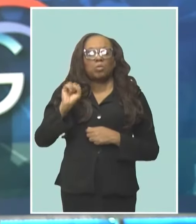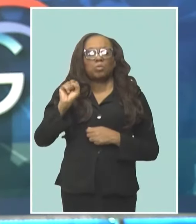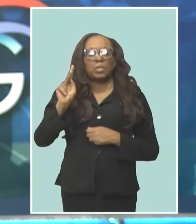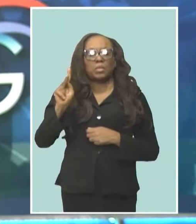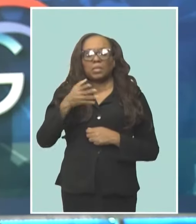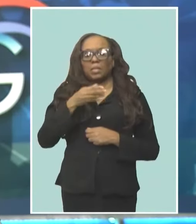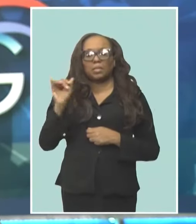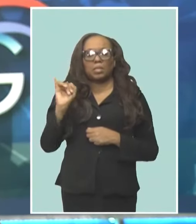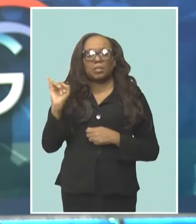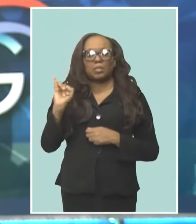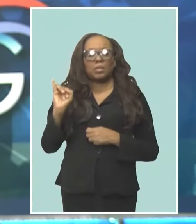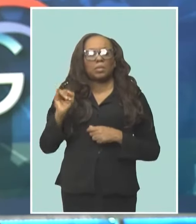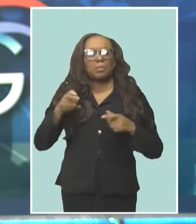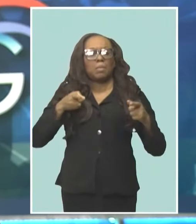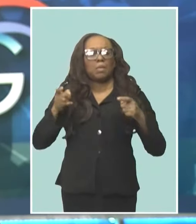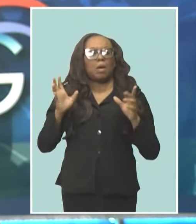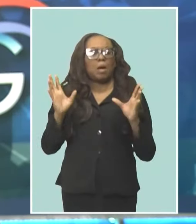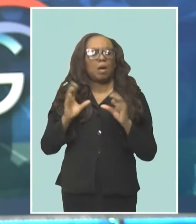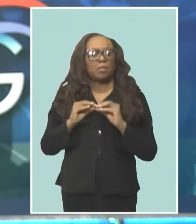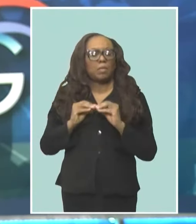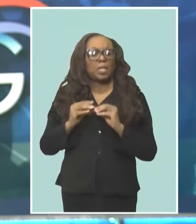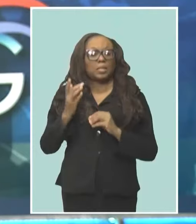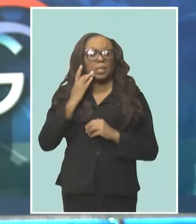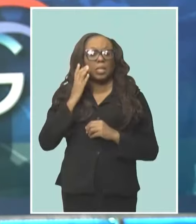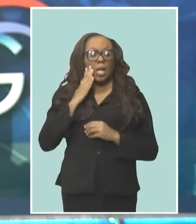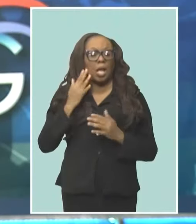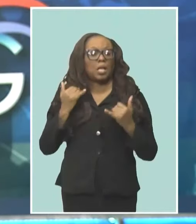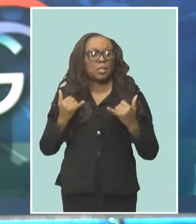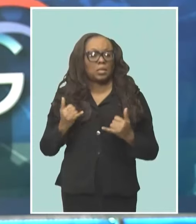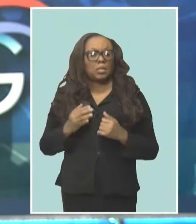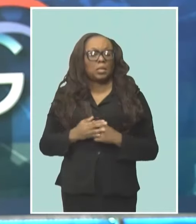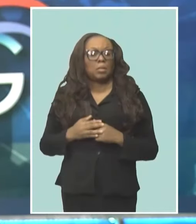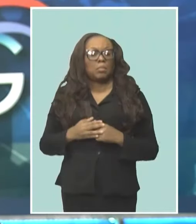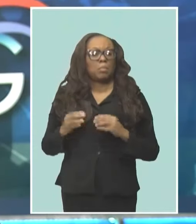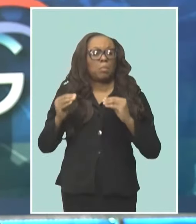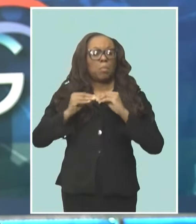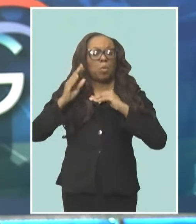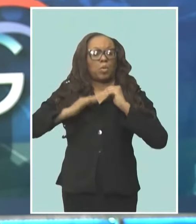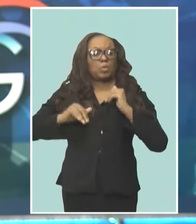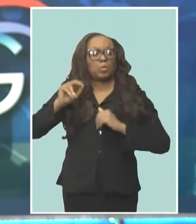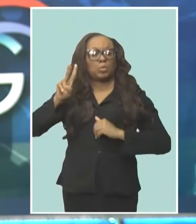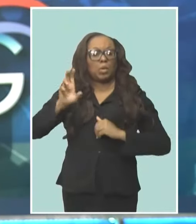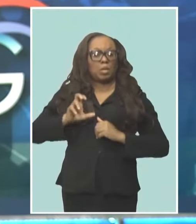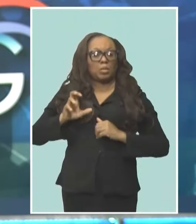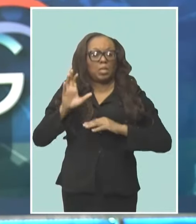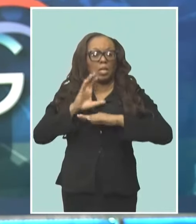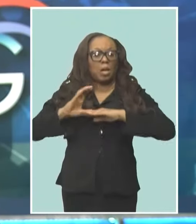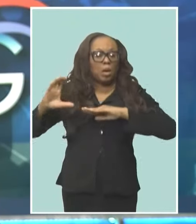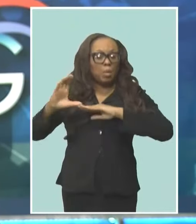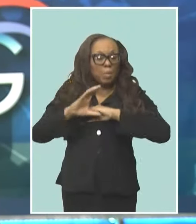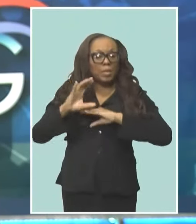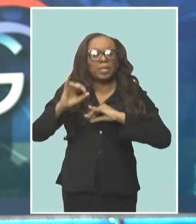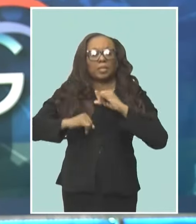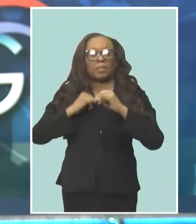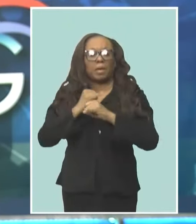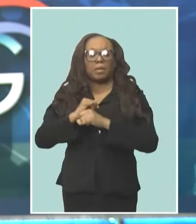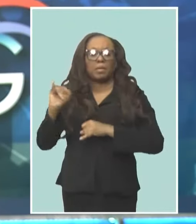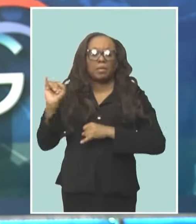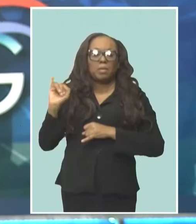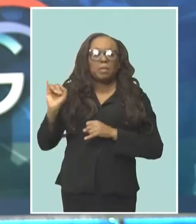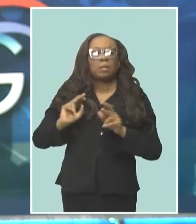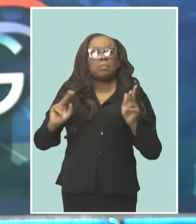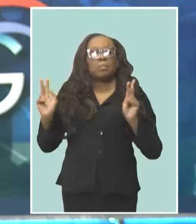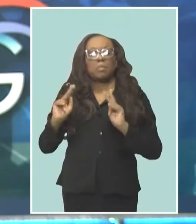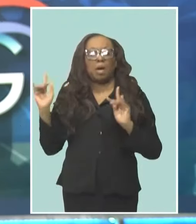Management Conference at the Wyndham Grand Barbados Sam Lords Castle Resort. More than 200 regional and international